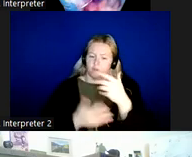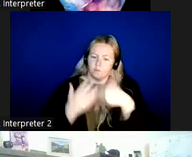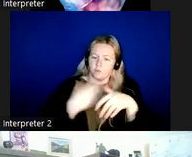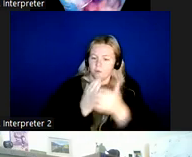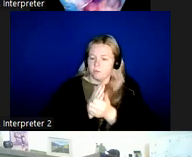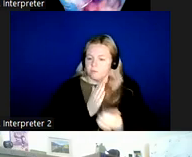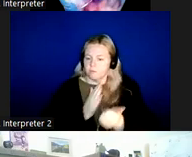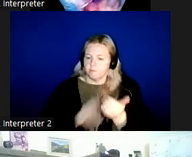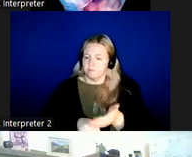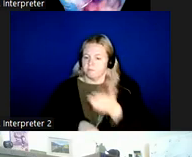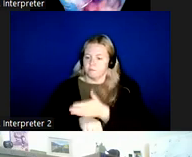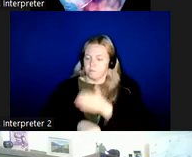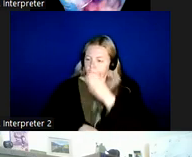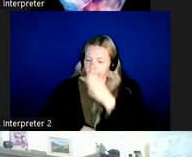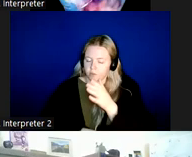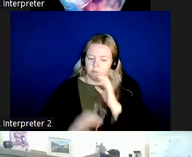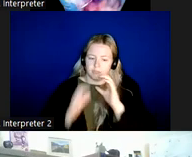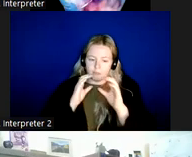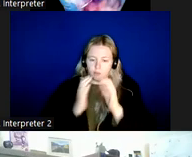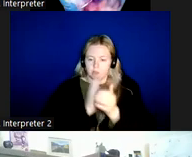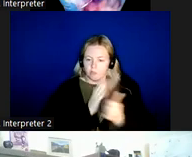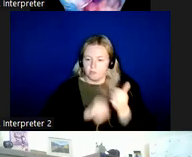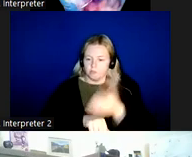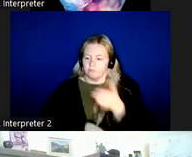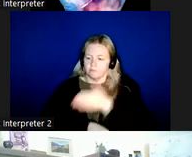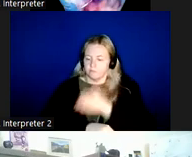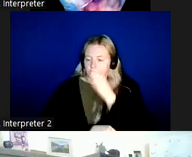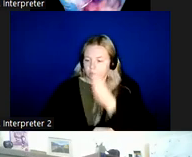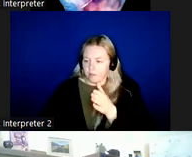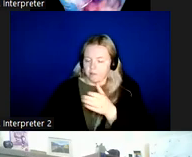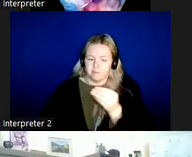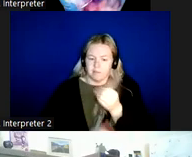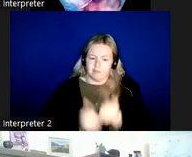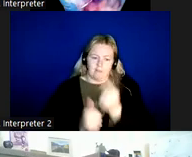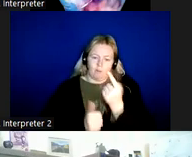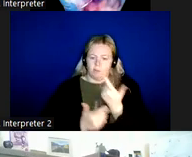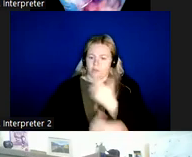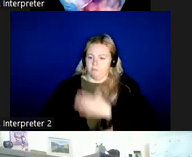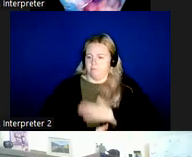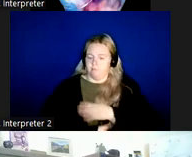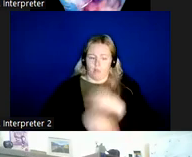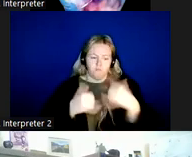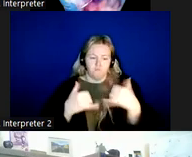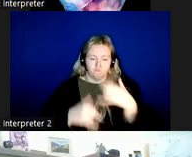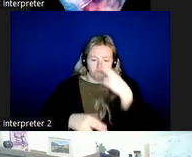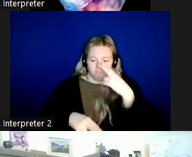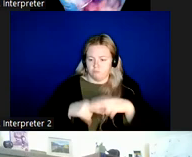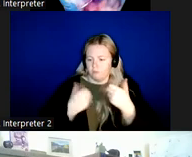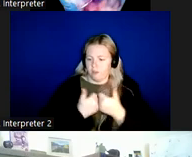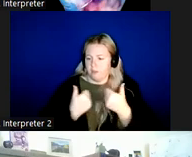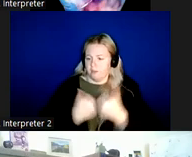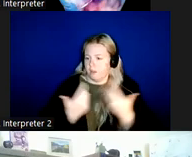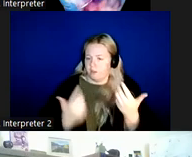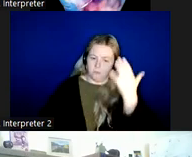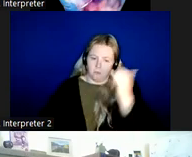each other, fostering our communication skills, and everyone loves, you know, to play a board game and